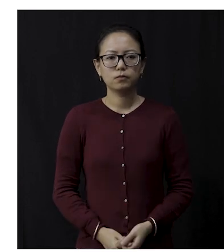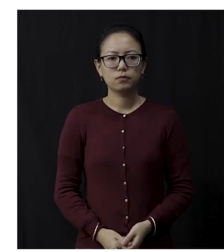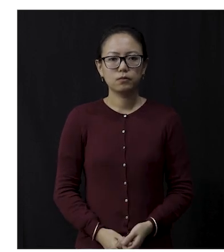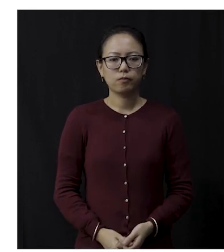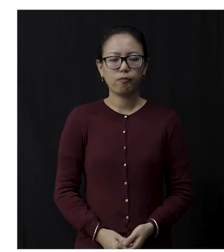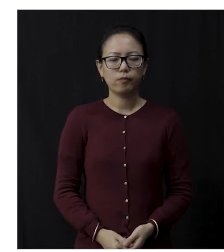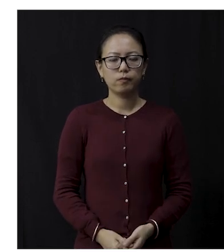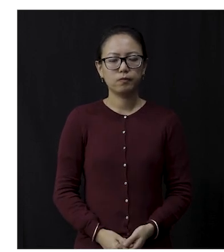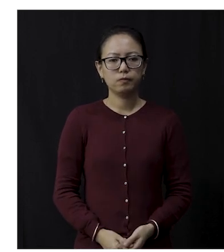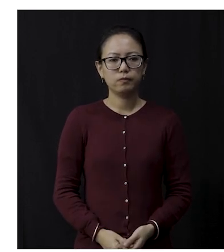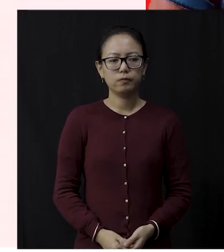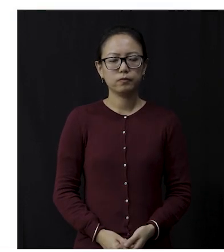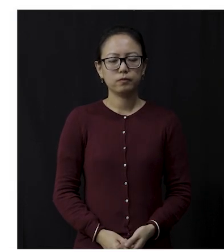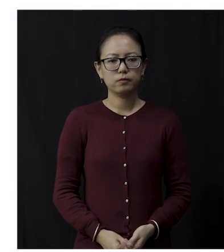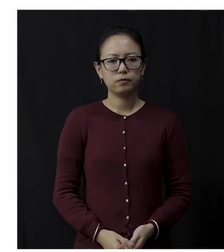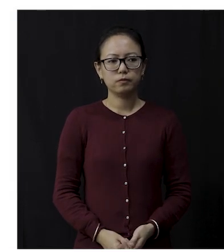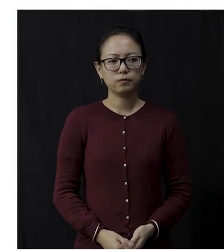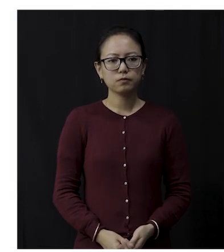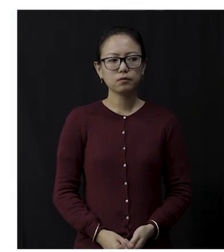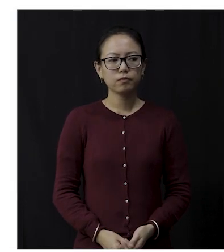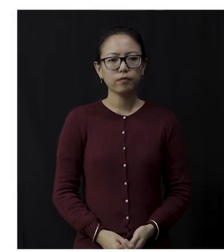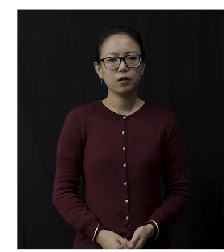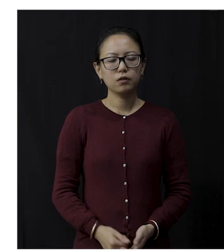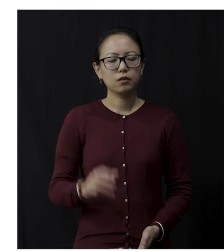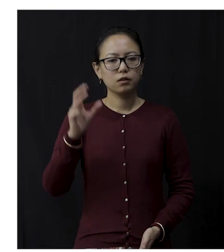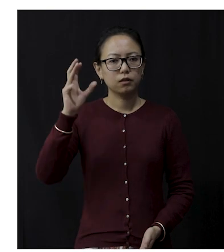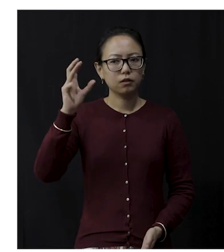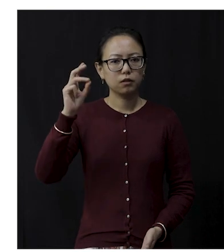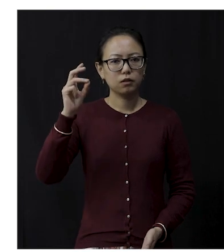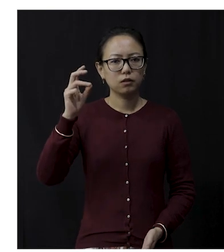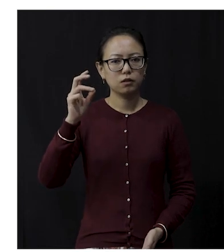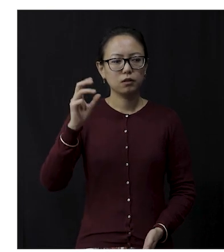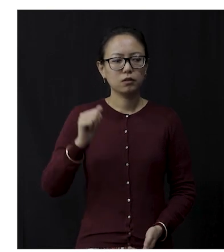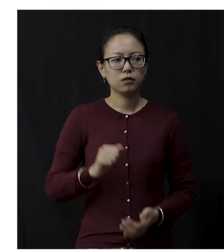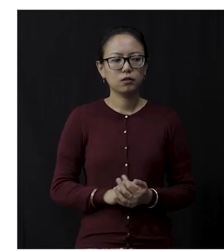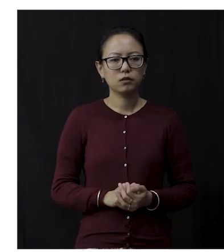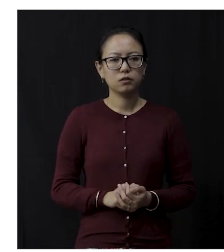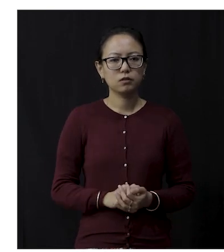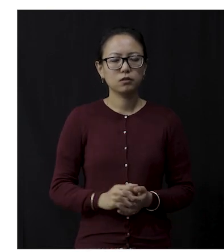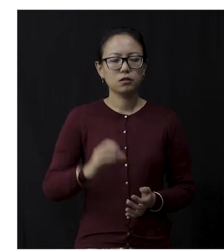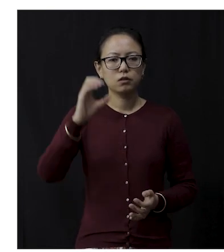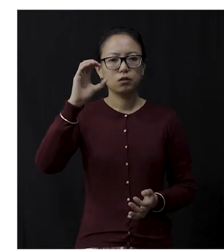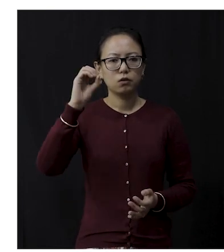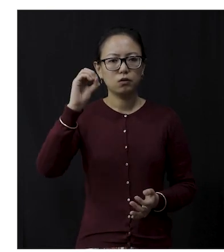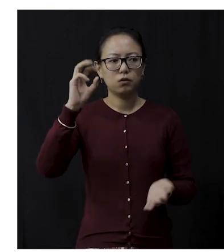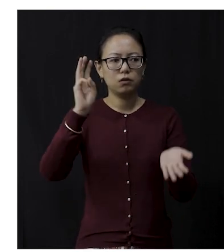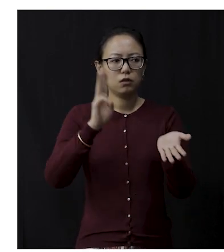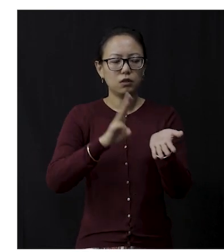Carnivores. Carnivores. Now, the third one is omnivores. Okay,